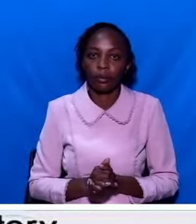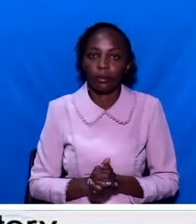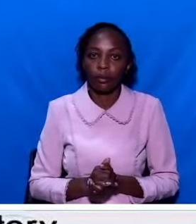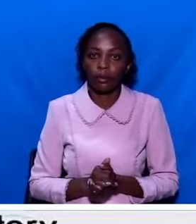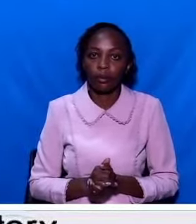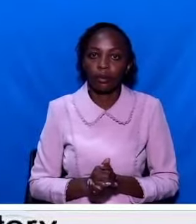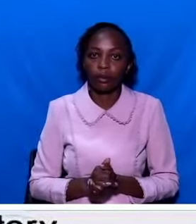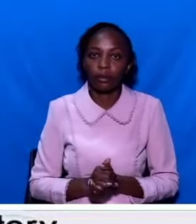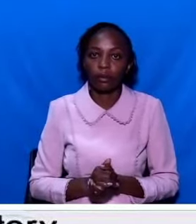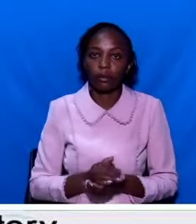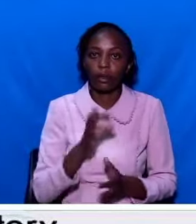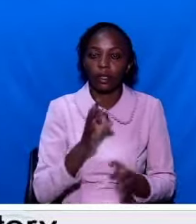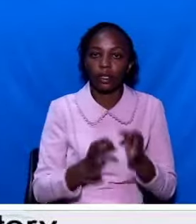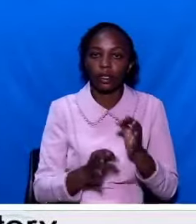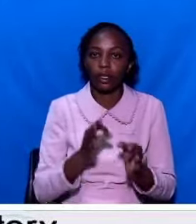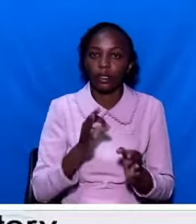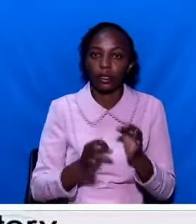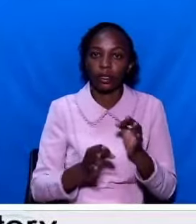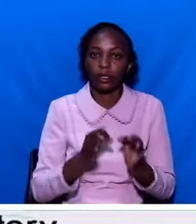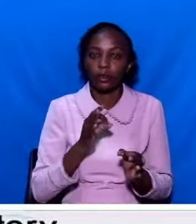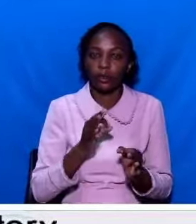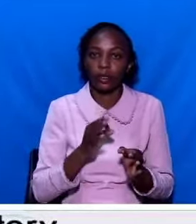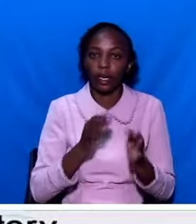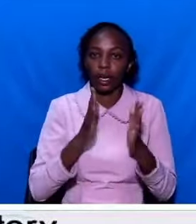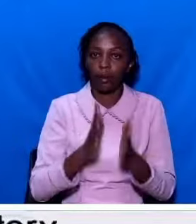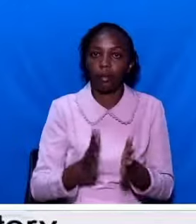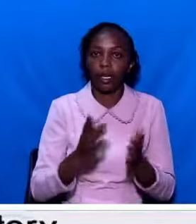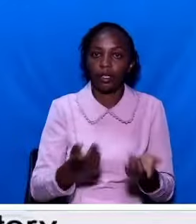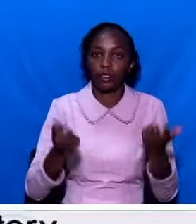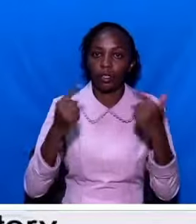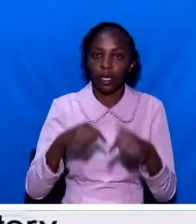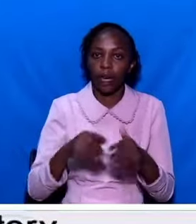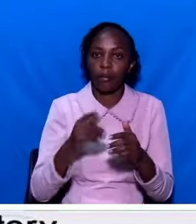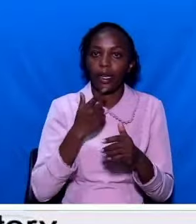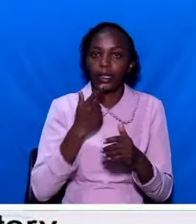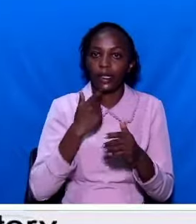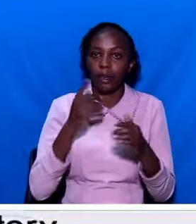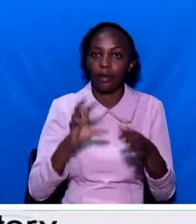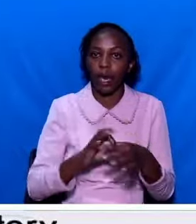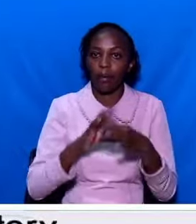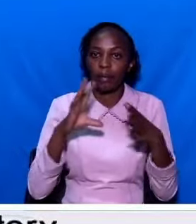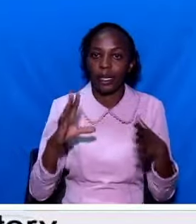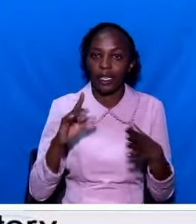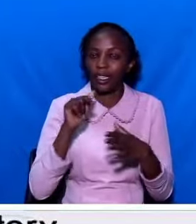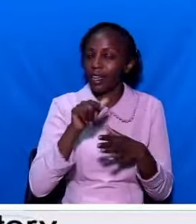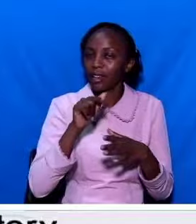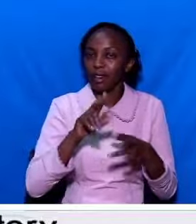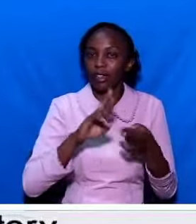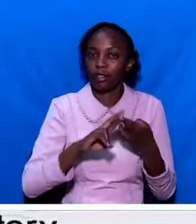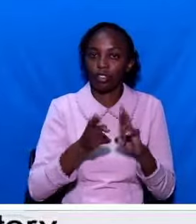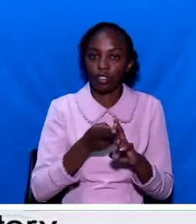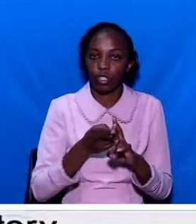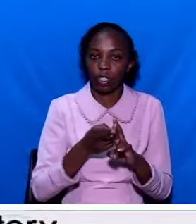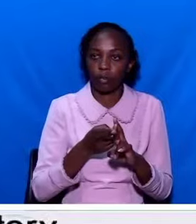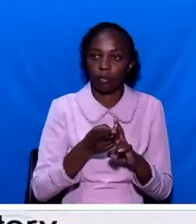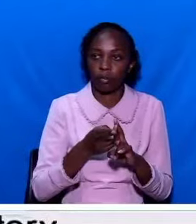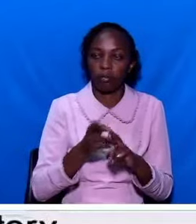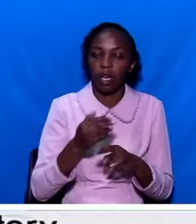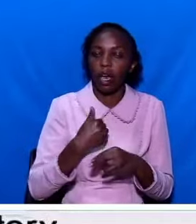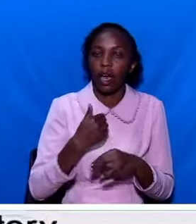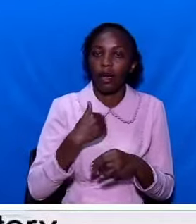Even if somebody comes and tells you, today we are breaking it, that relationship, I have a God in